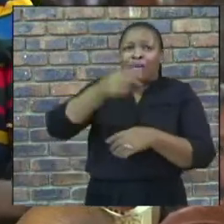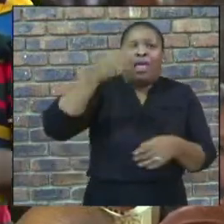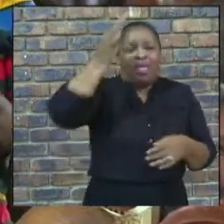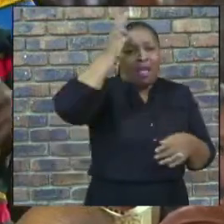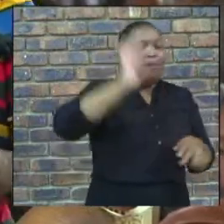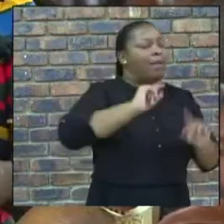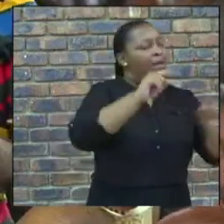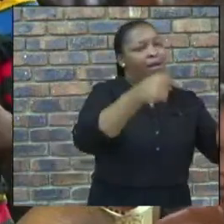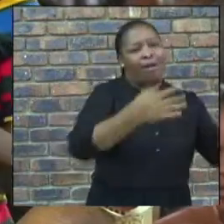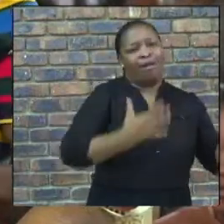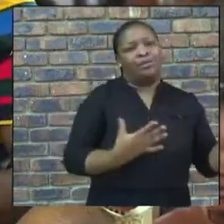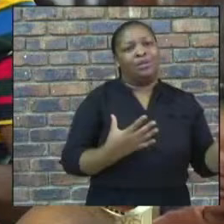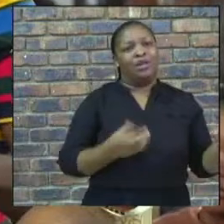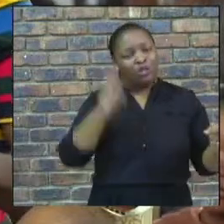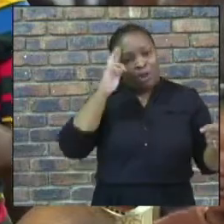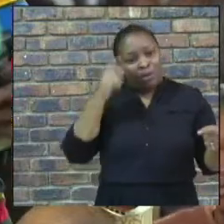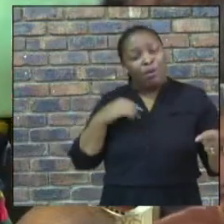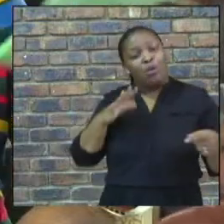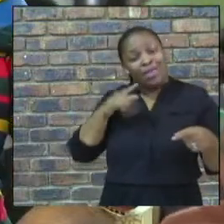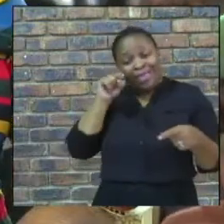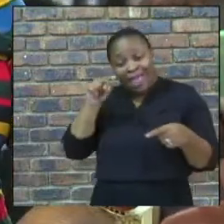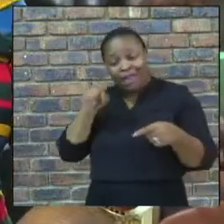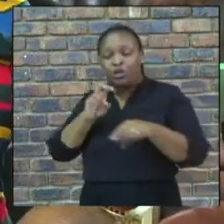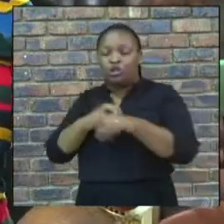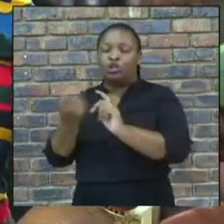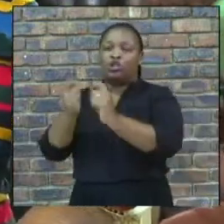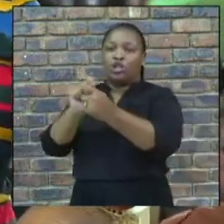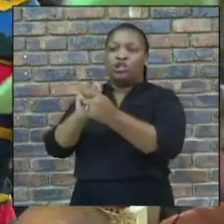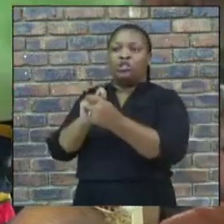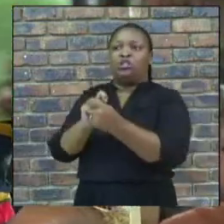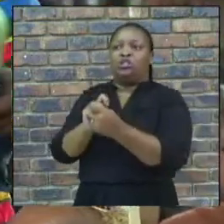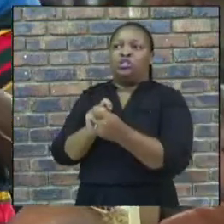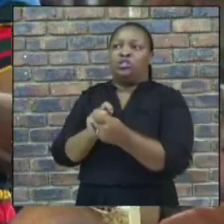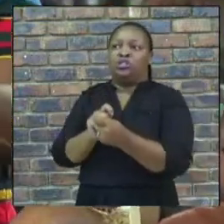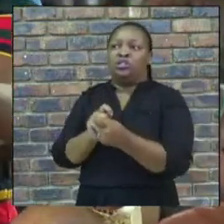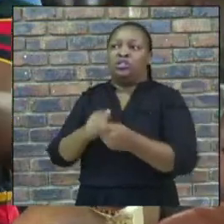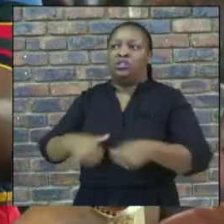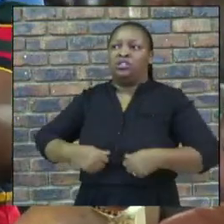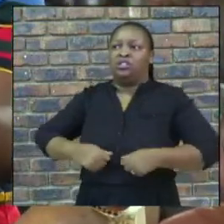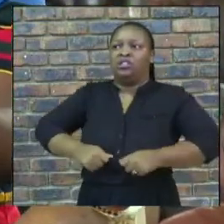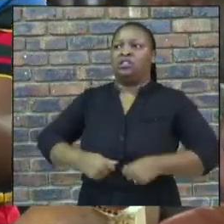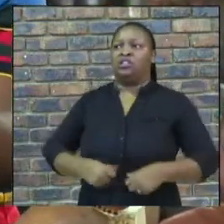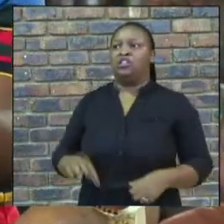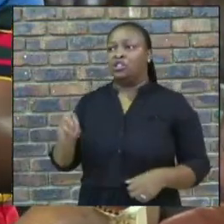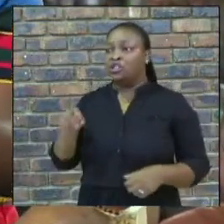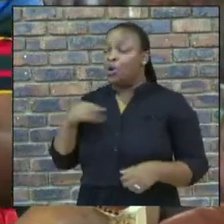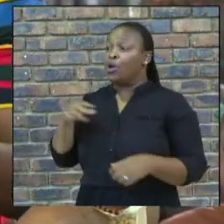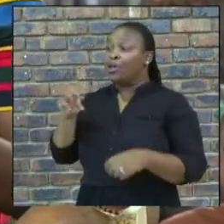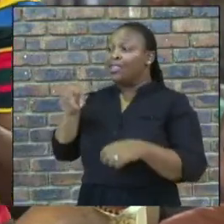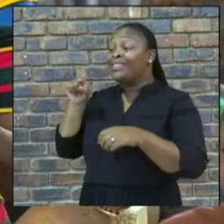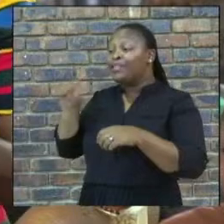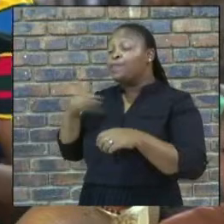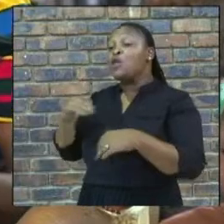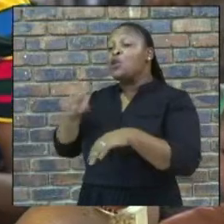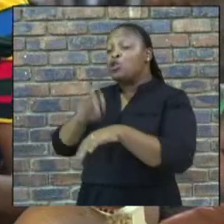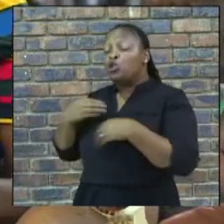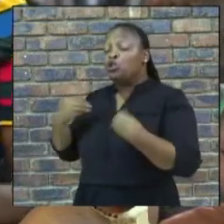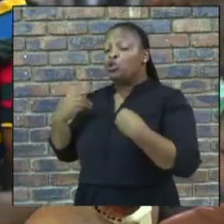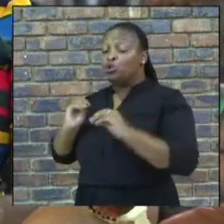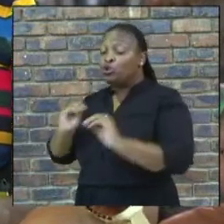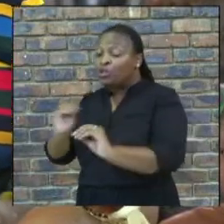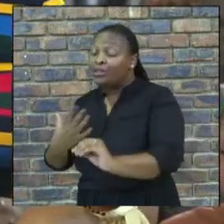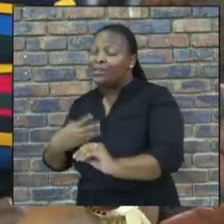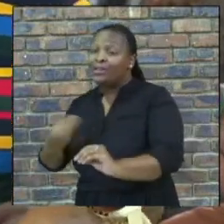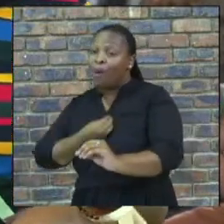areas that will teach our kids to stop nyaupe and start learning on how to mine and go and mine every